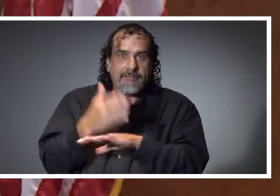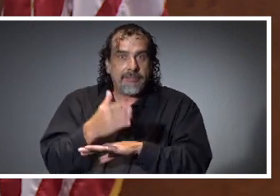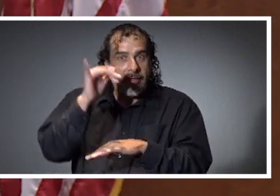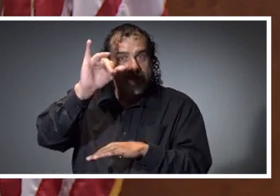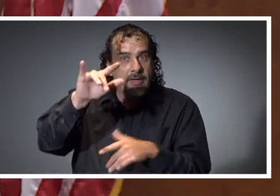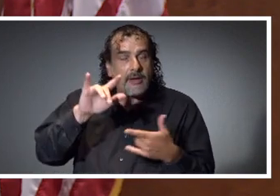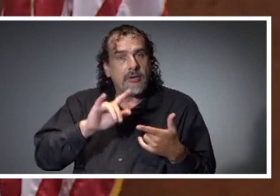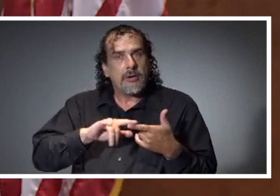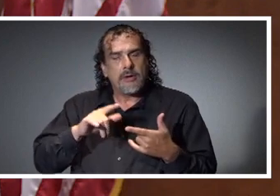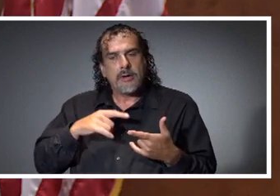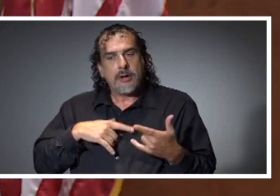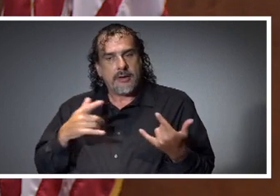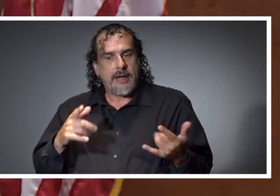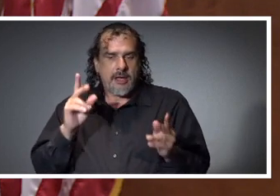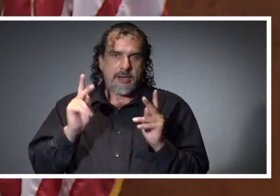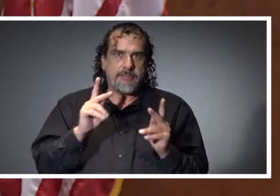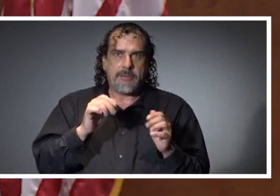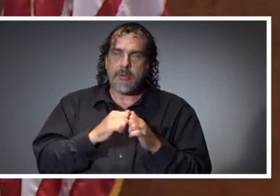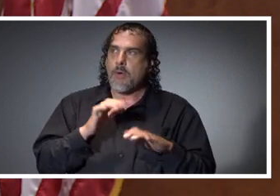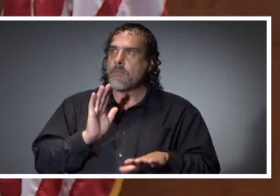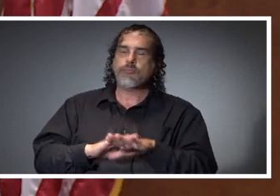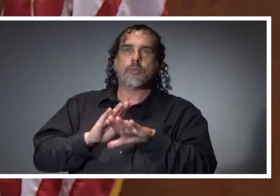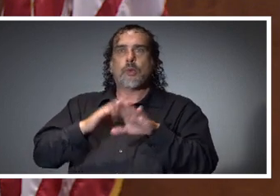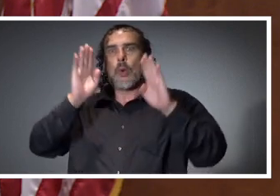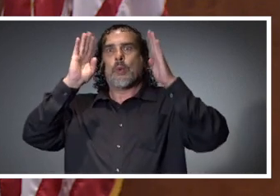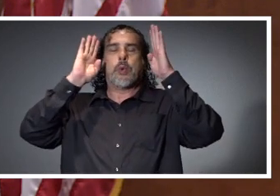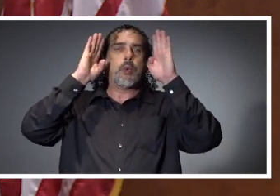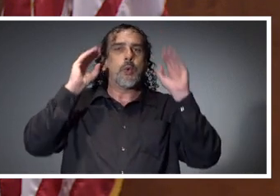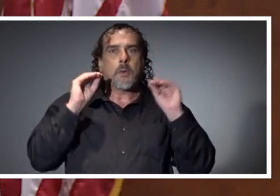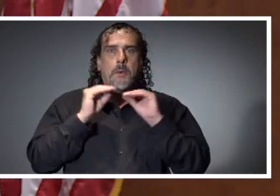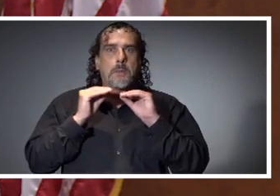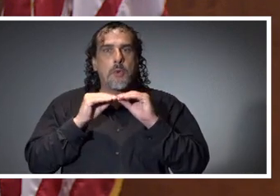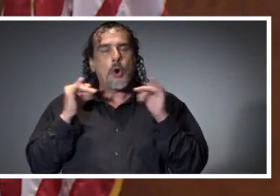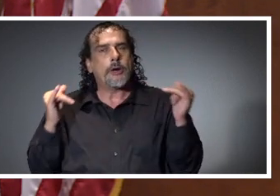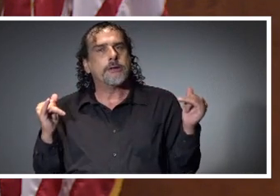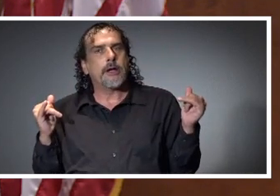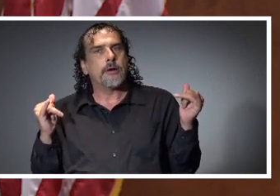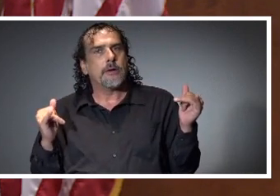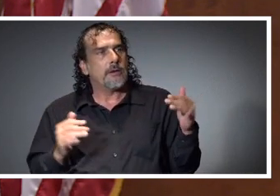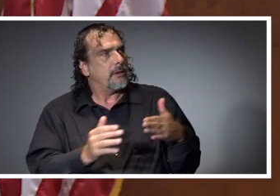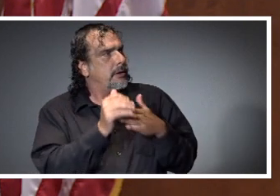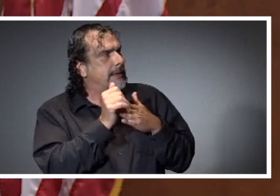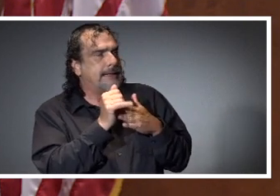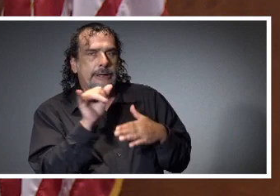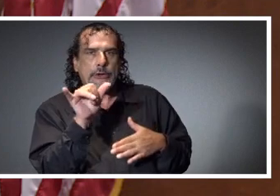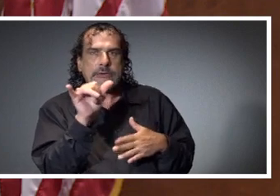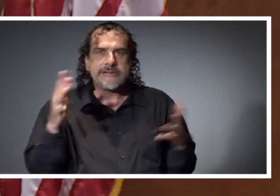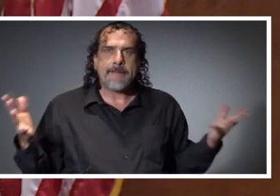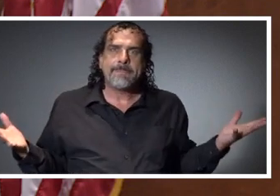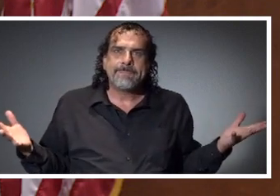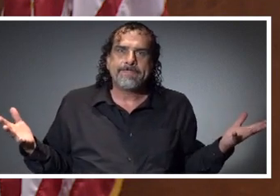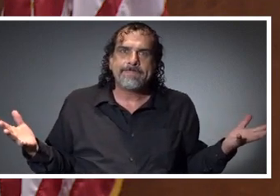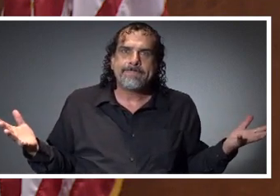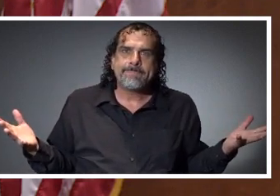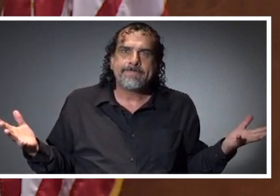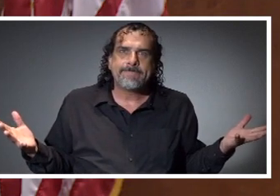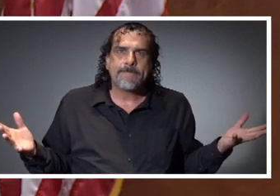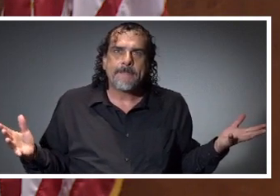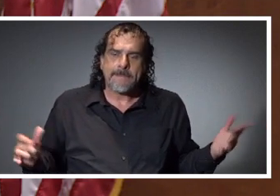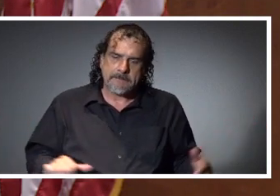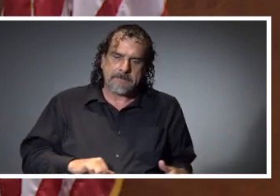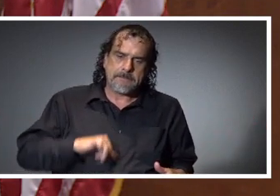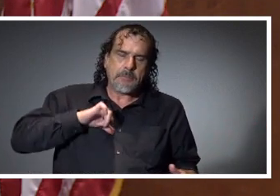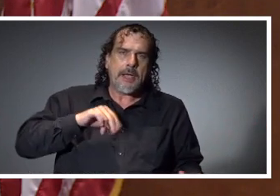awareness in the state and awareness within our leaders and in our legislature. And so I was proud to see